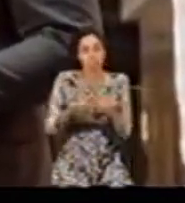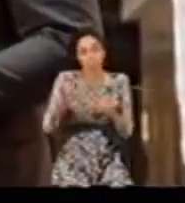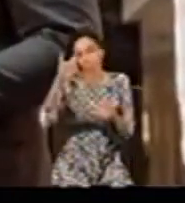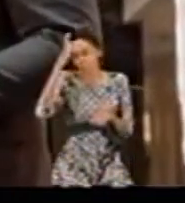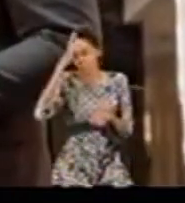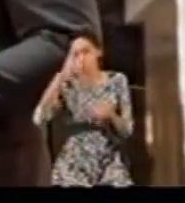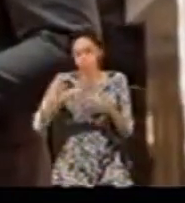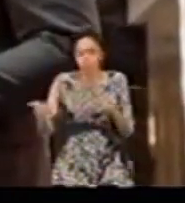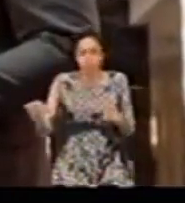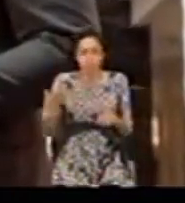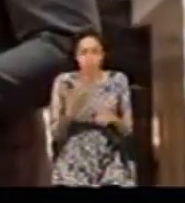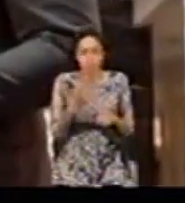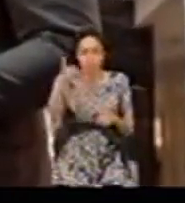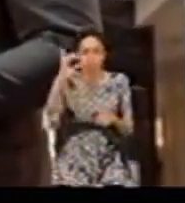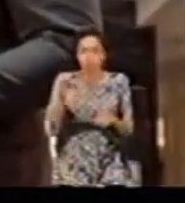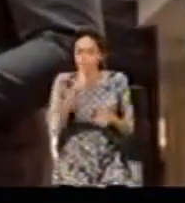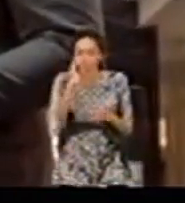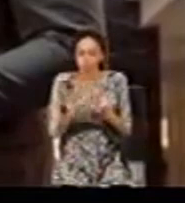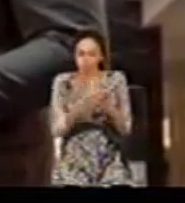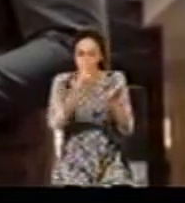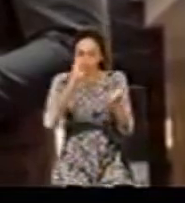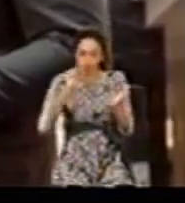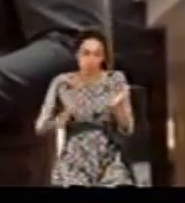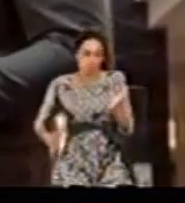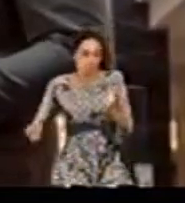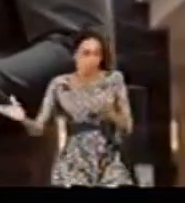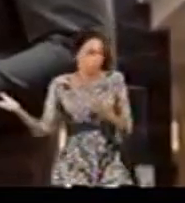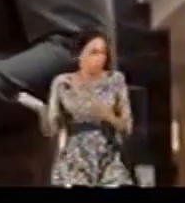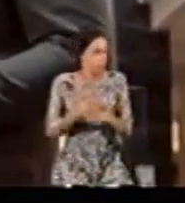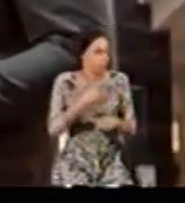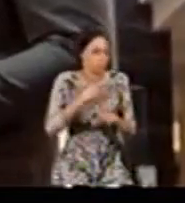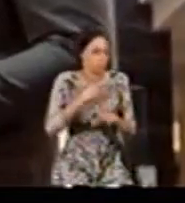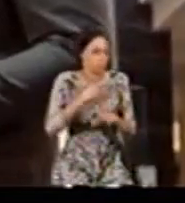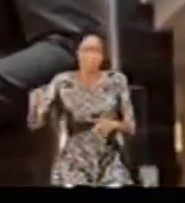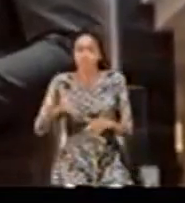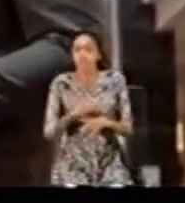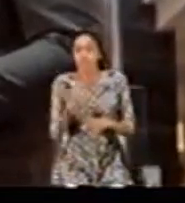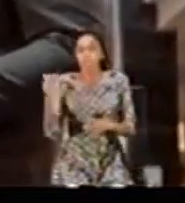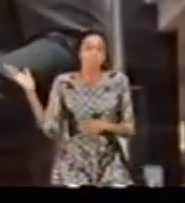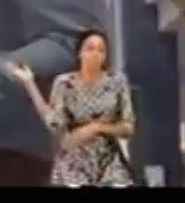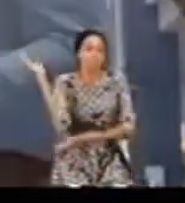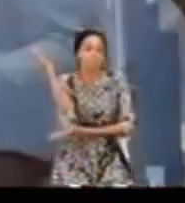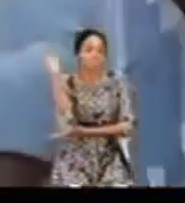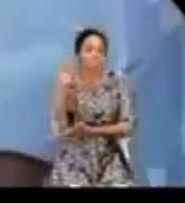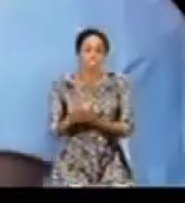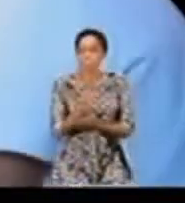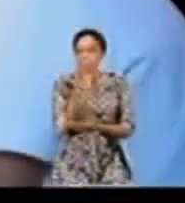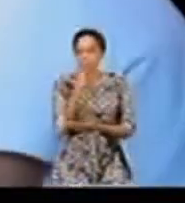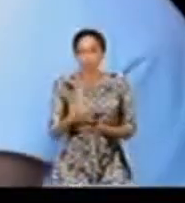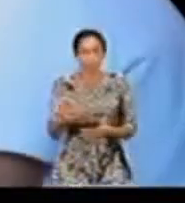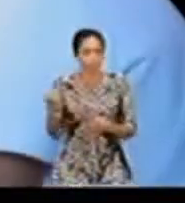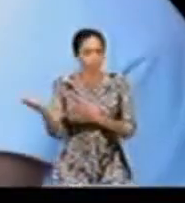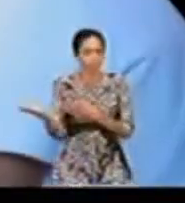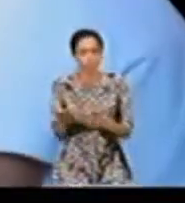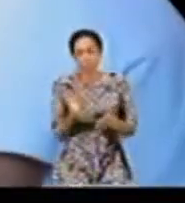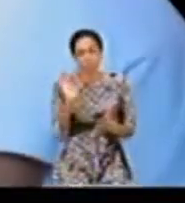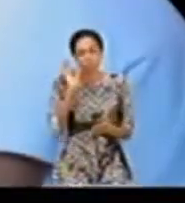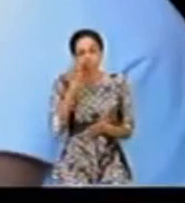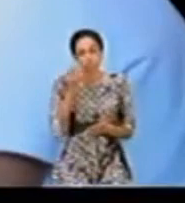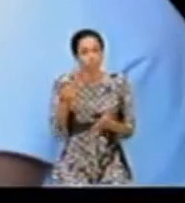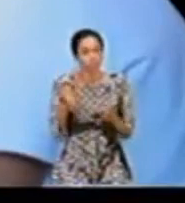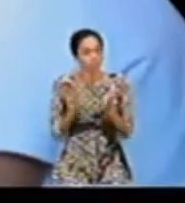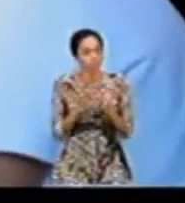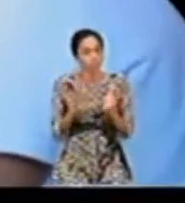every tree, and any tree that does not bring forth good fruit will be cut down, and they will be cast into the fire. The Lord is